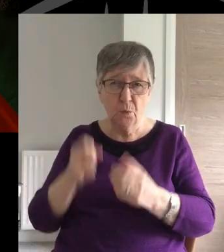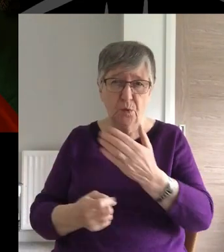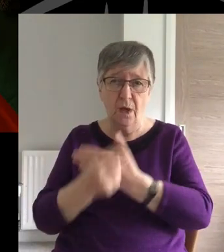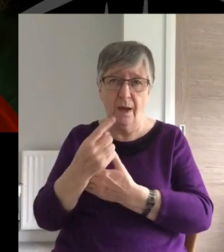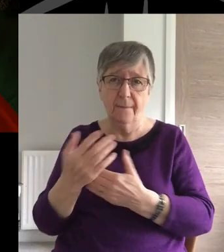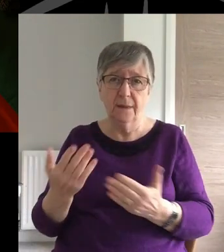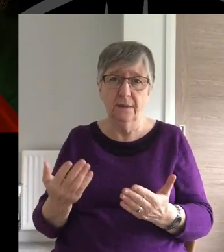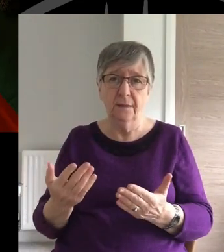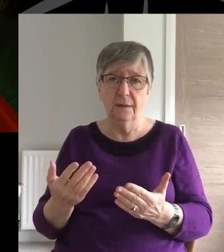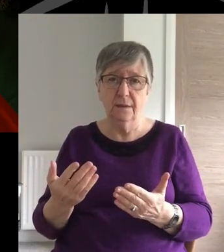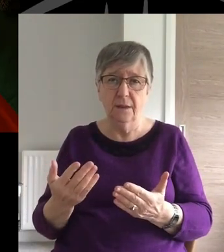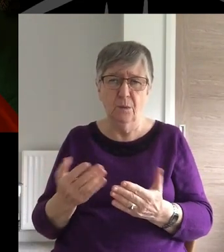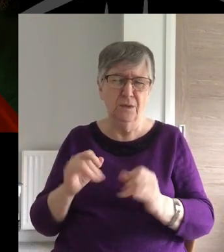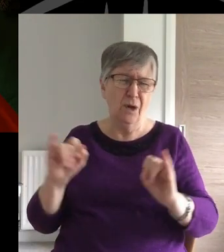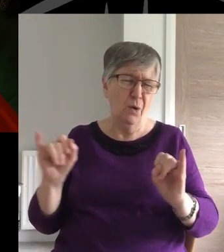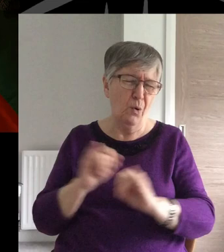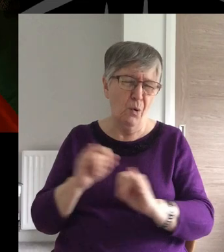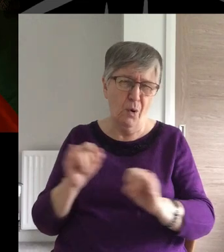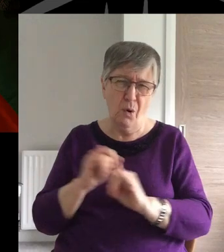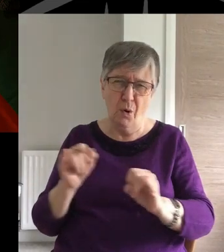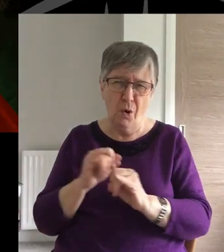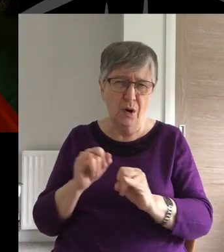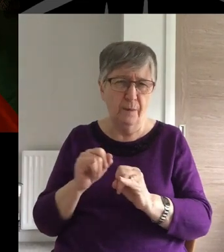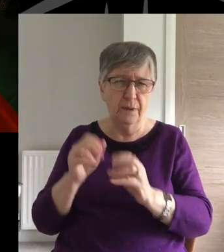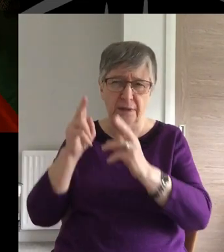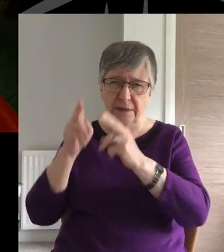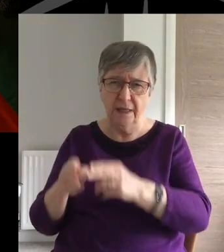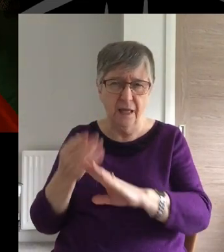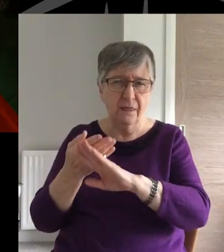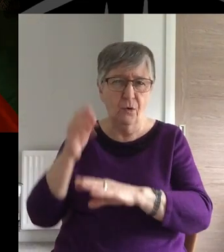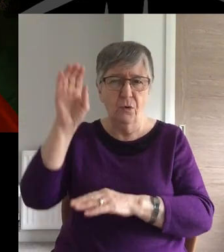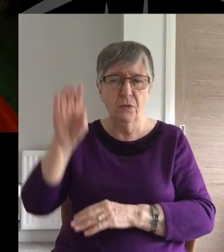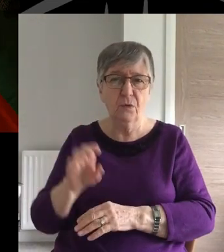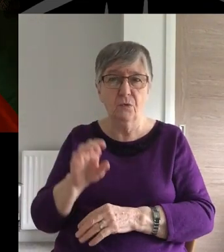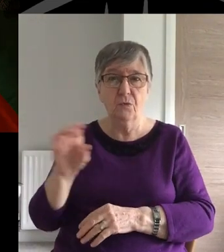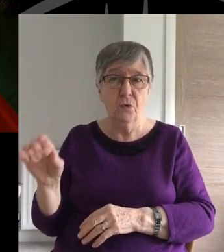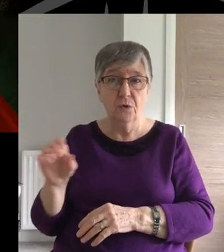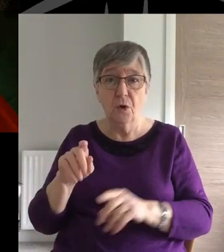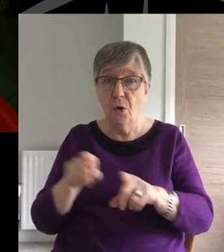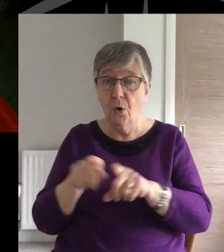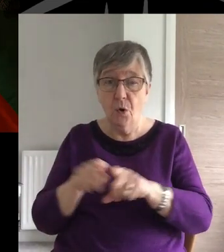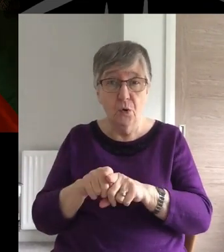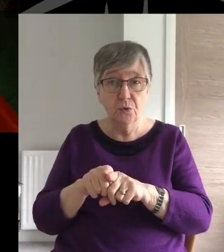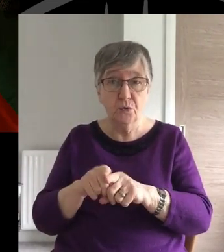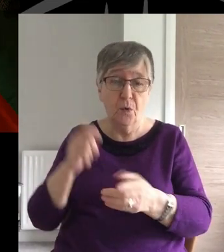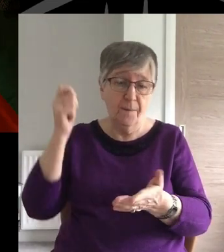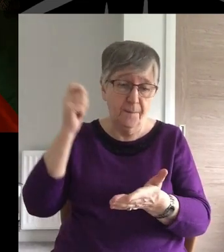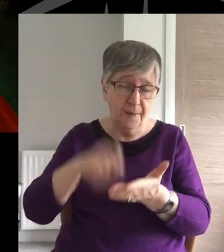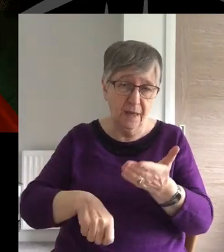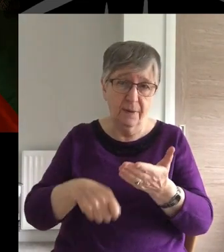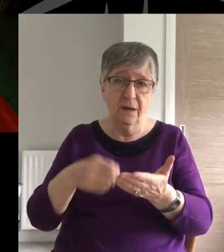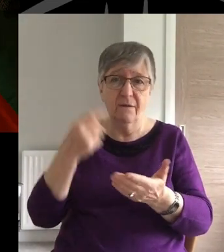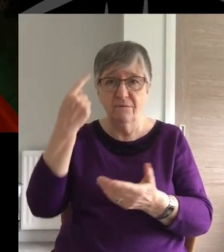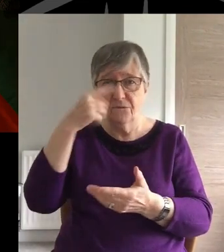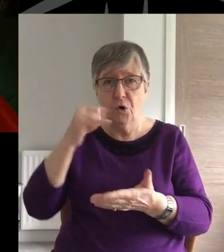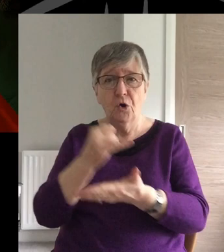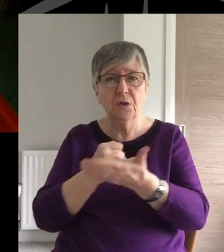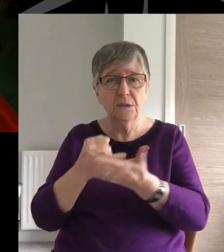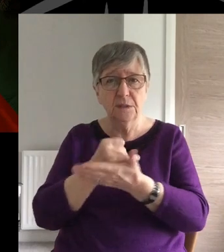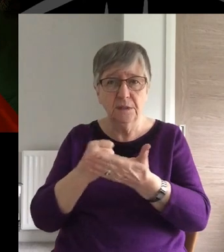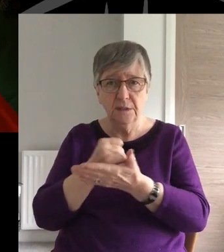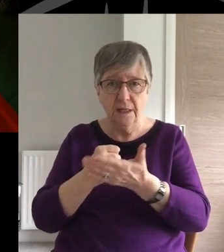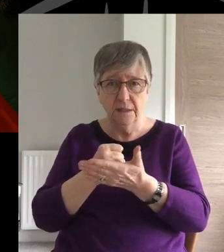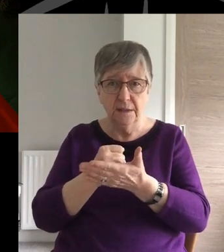come. It was a tortuous death, death on the cross, but also it was the penalty of sin, the act